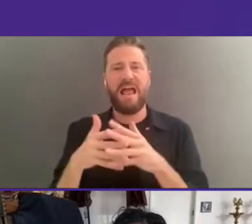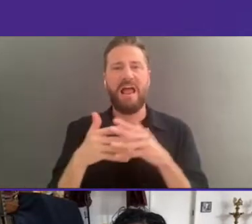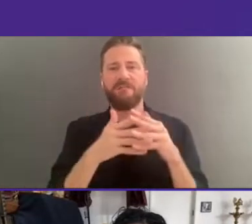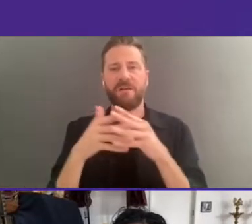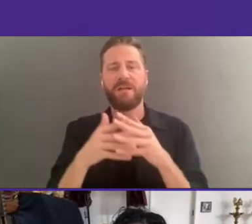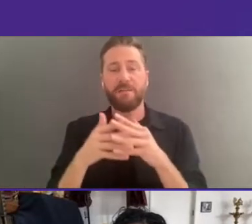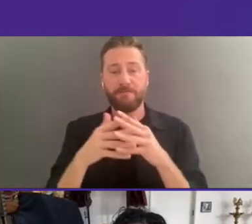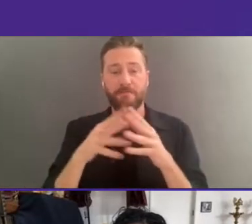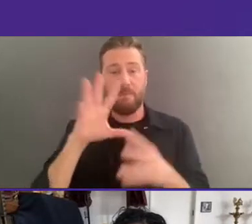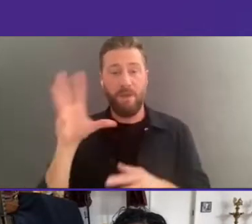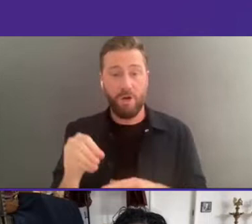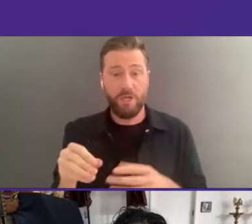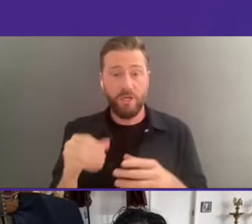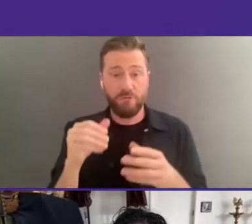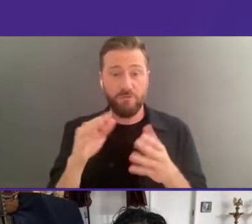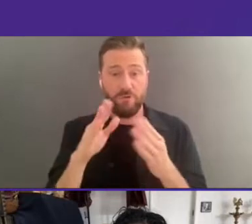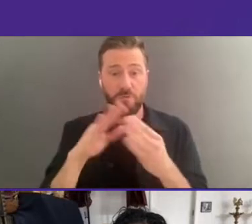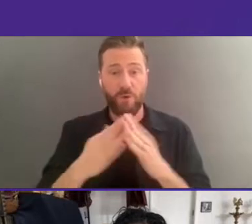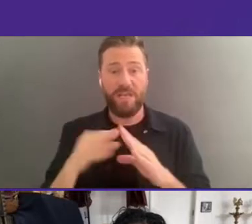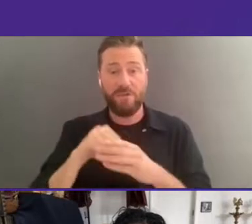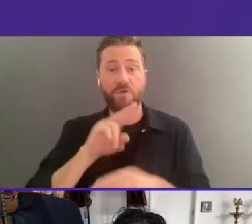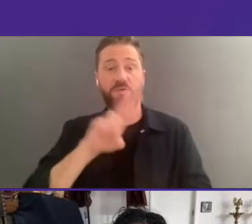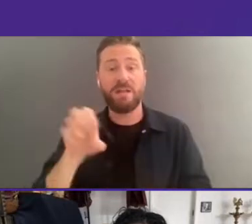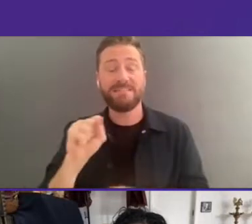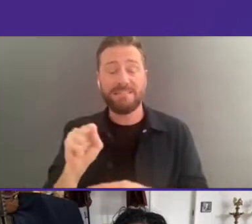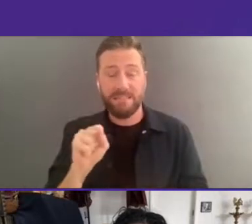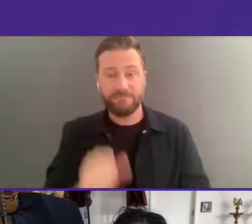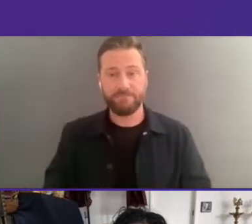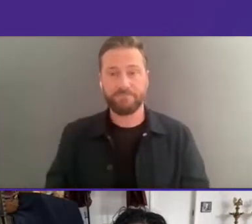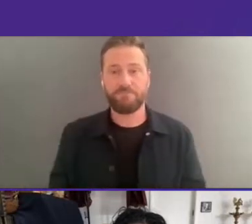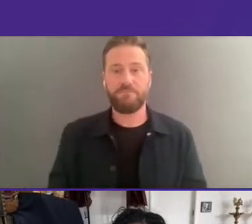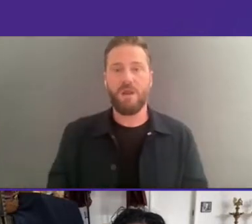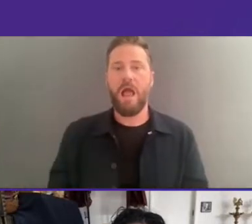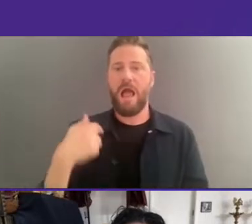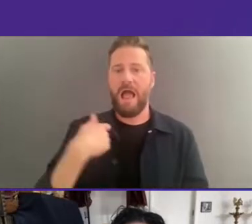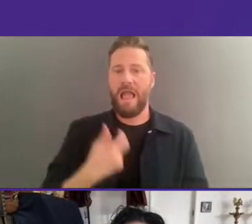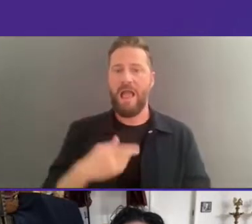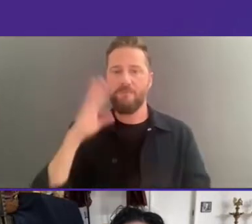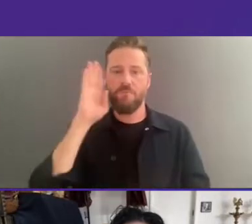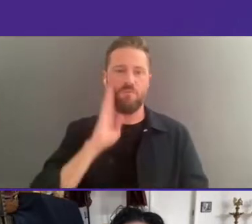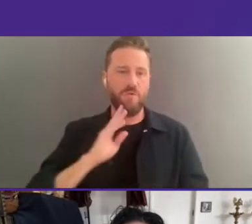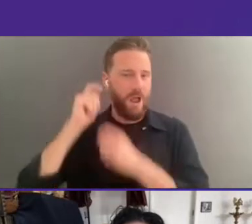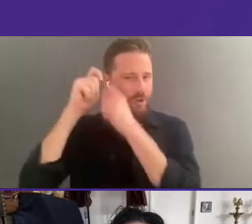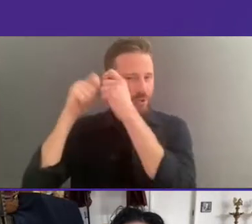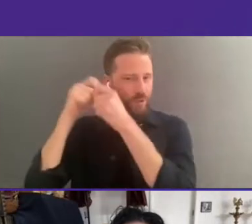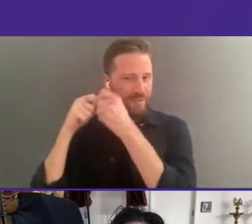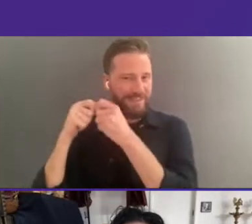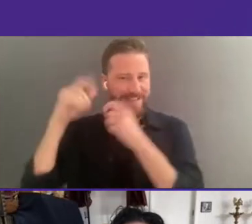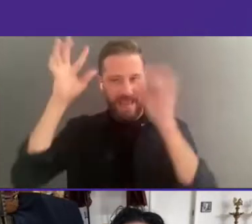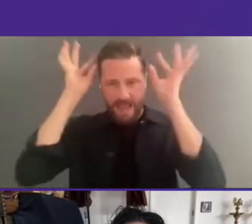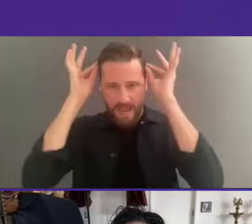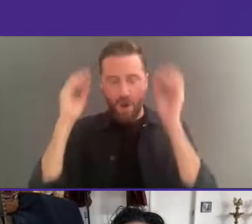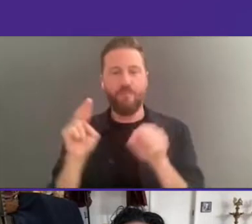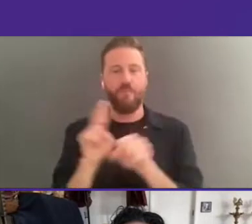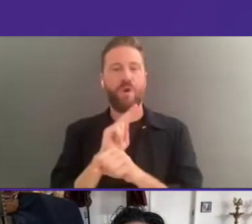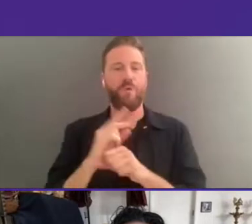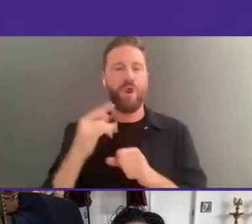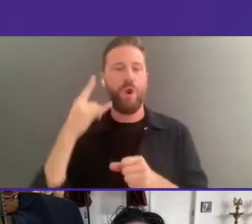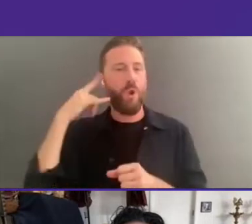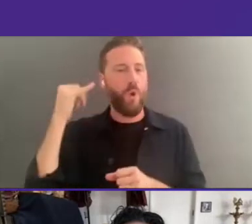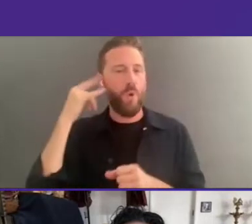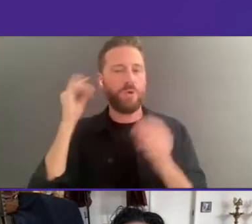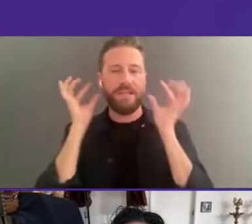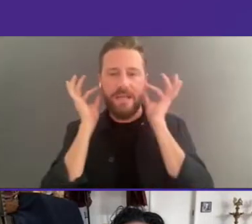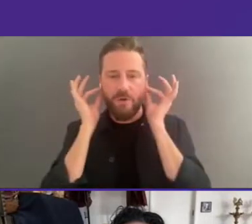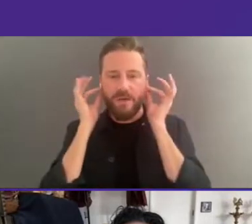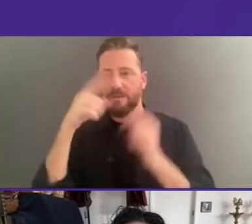States. I have coarse brown, tightly twisted hair. I'm wearing gold earrings, black and white